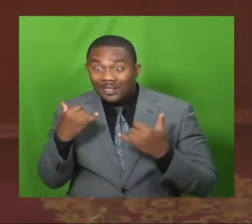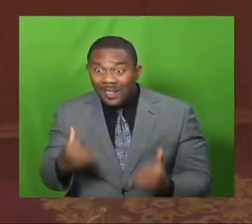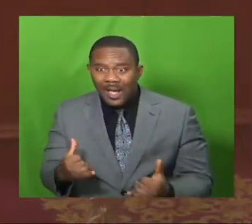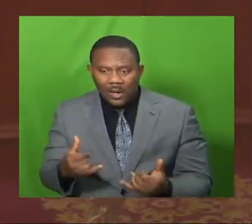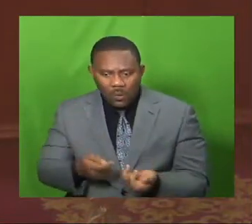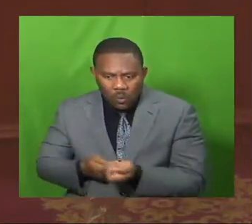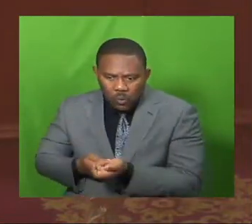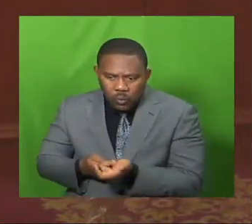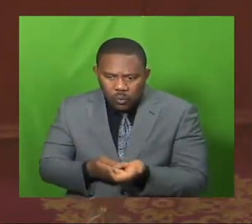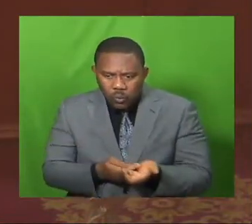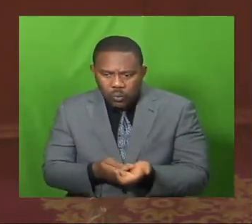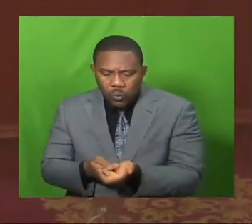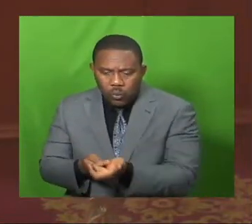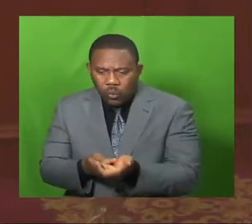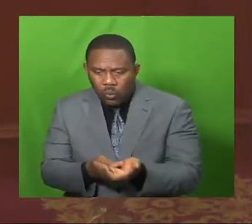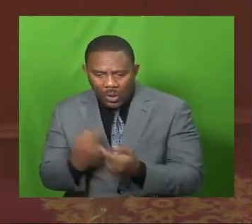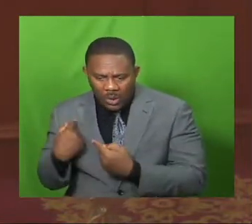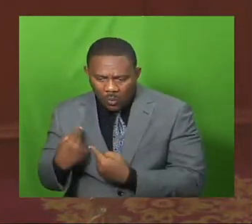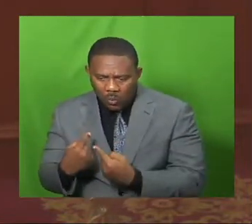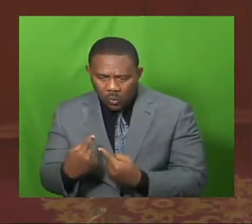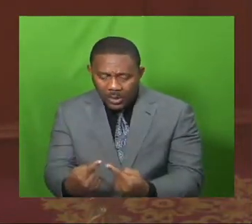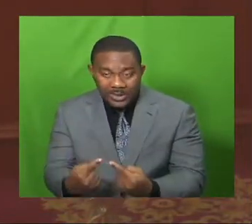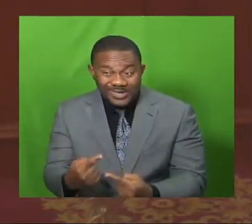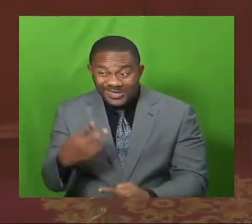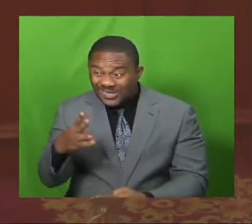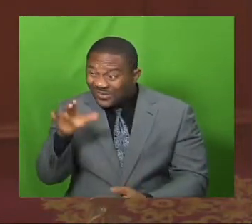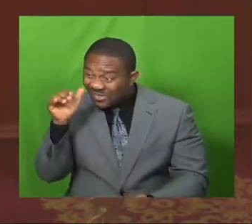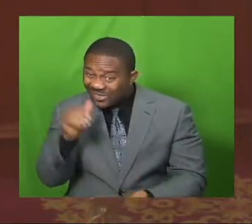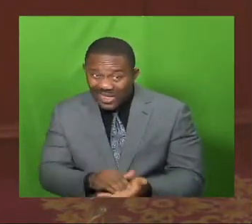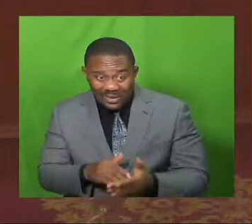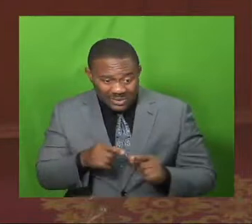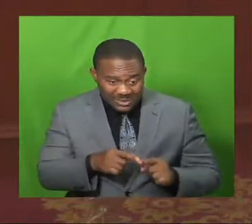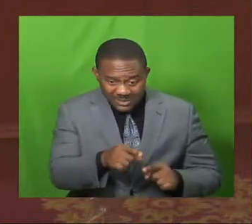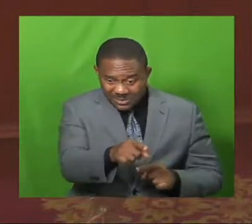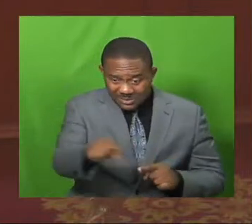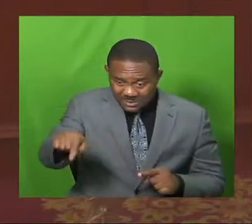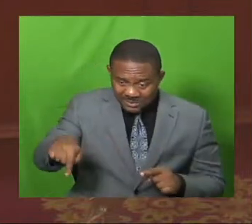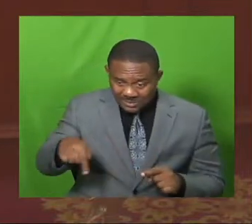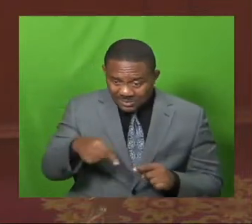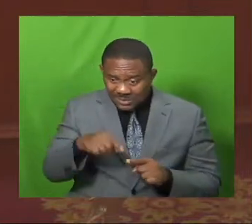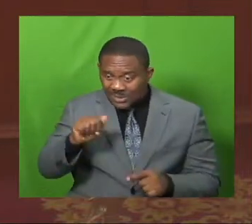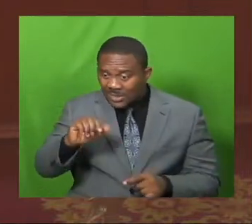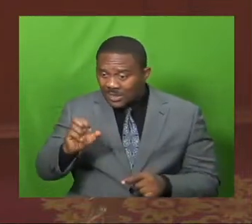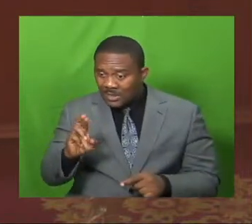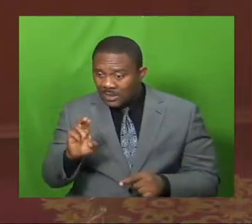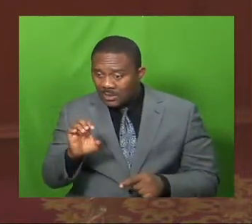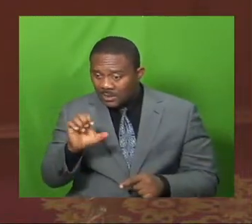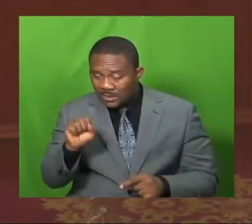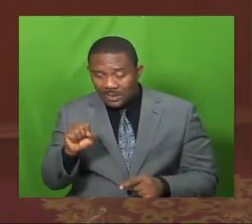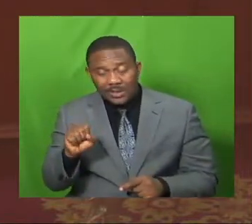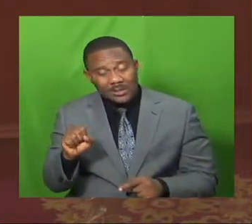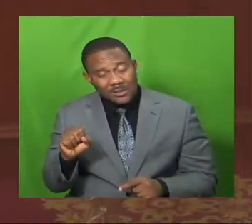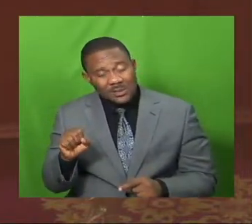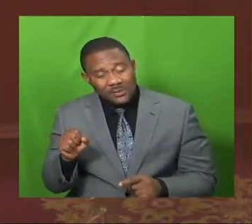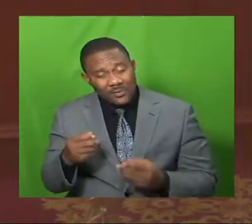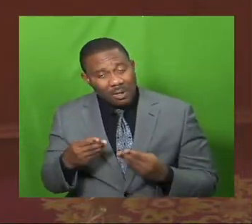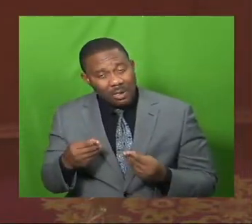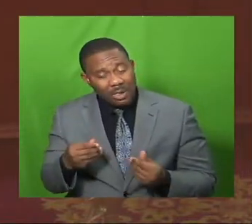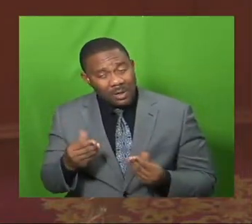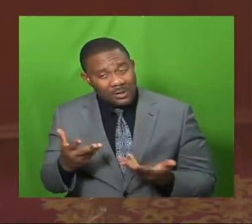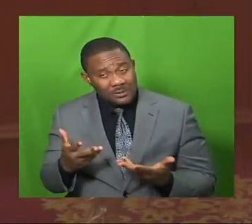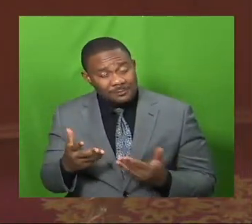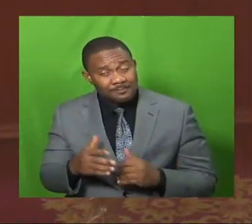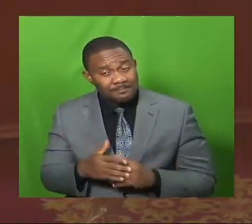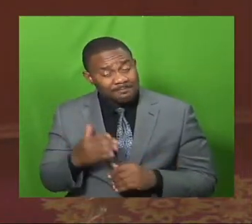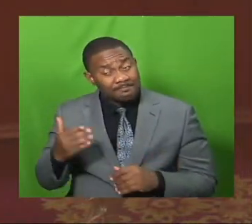of land. Mr. Speaker, that is what fishing is about. But Mr. Speaker, even then, the president tried so hard